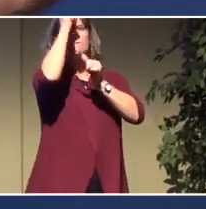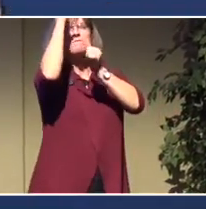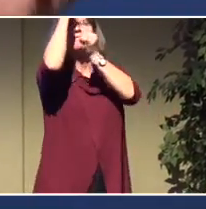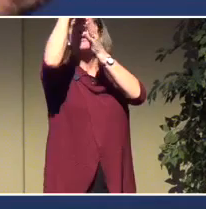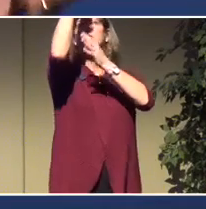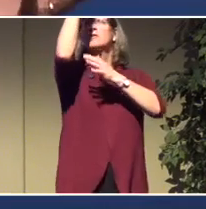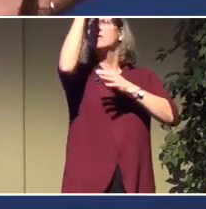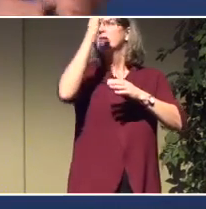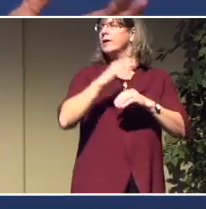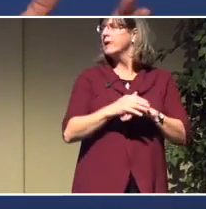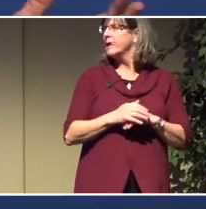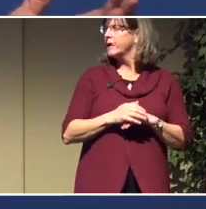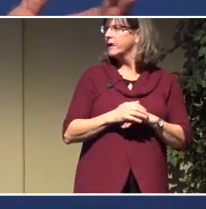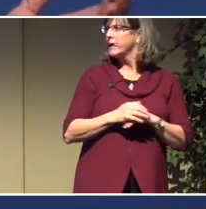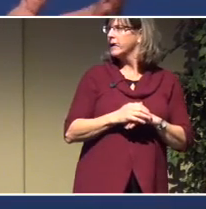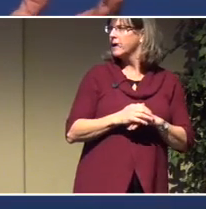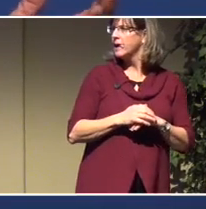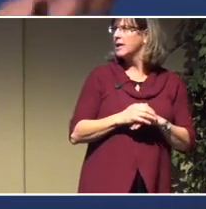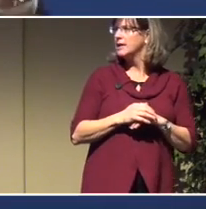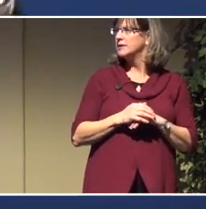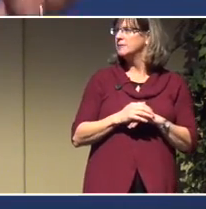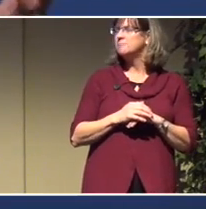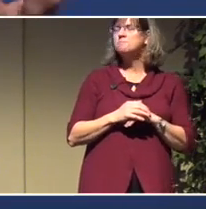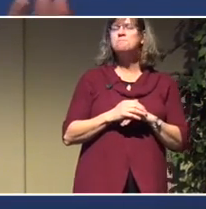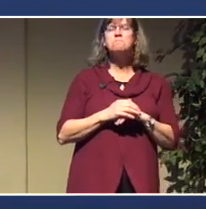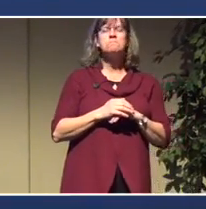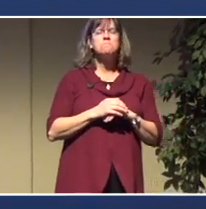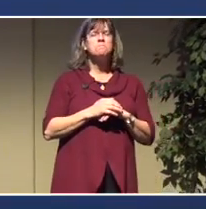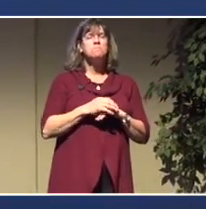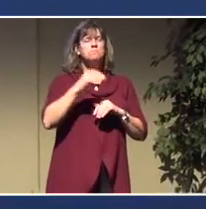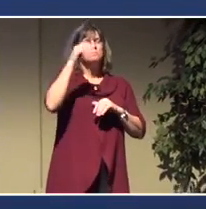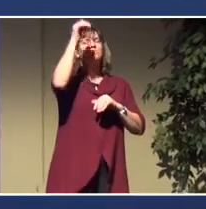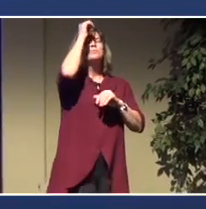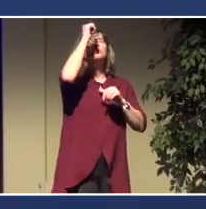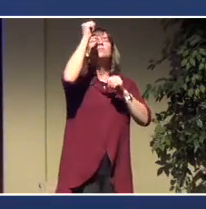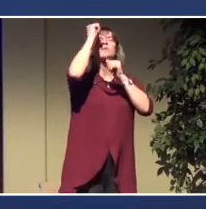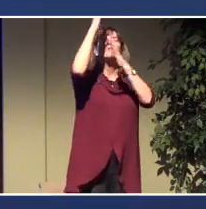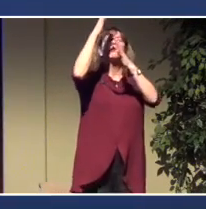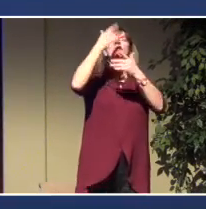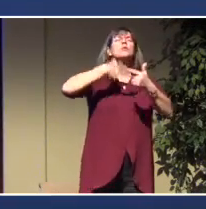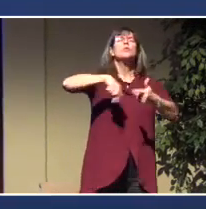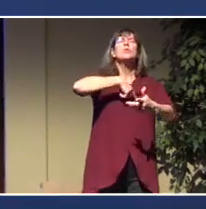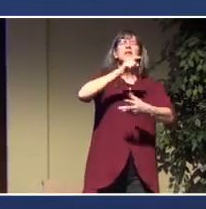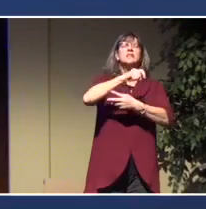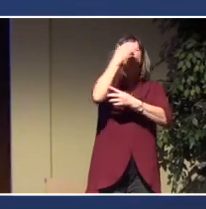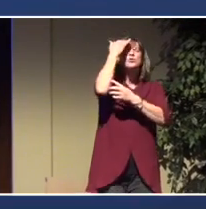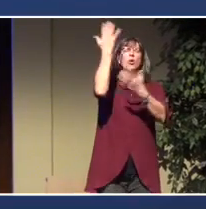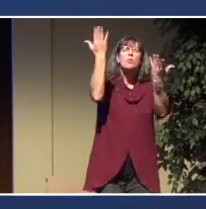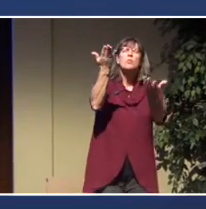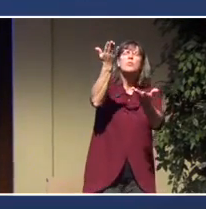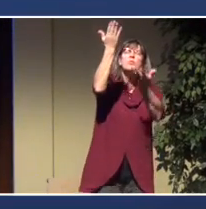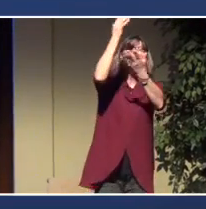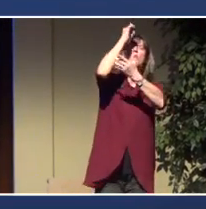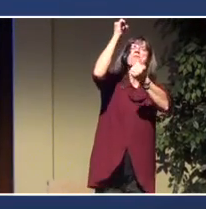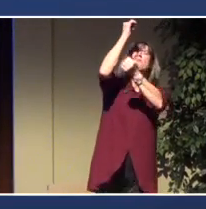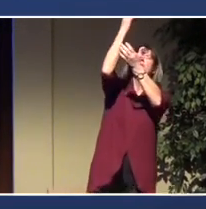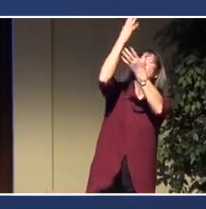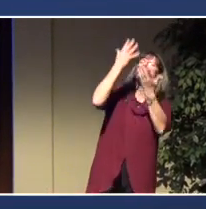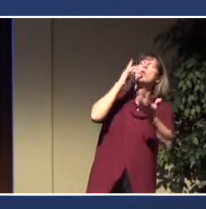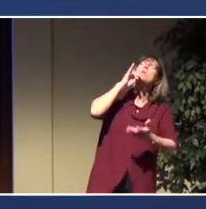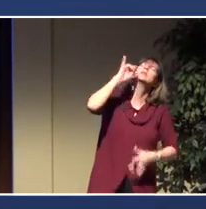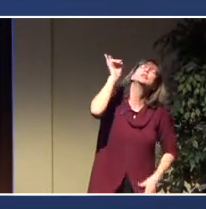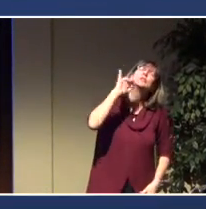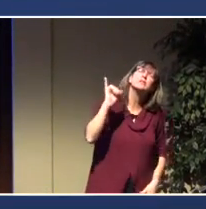we need to know you as Father, and we need to know what it means to be children, and so we look to the relationship between you and